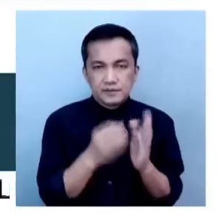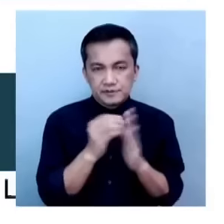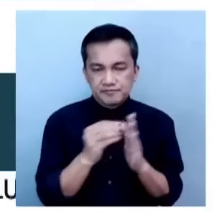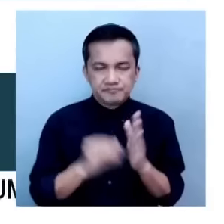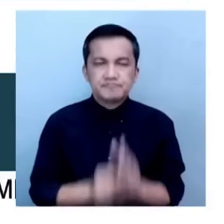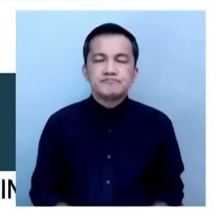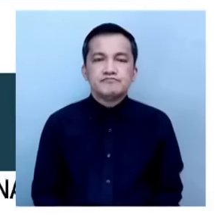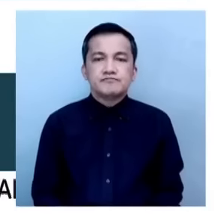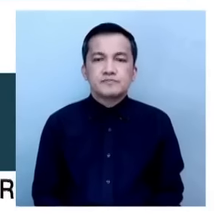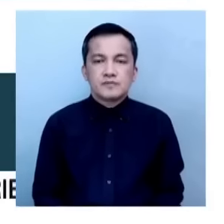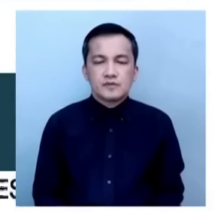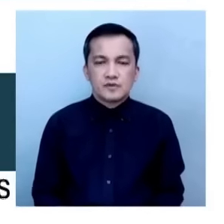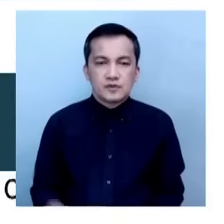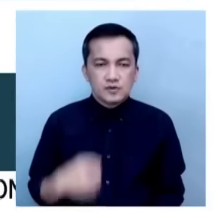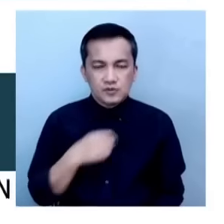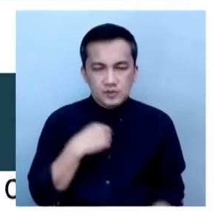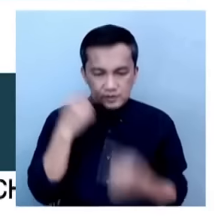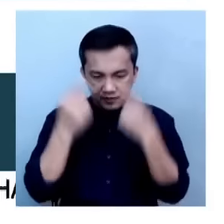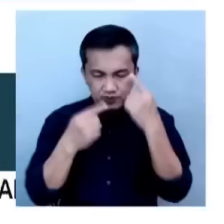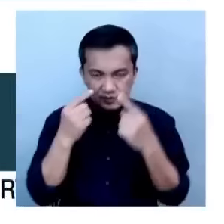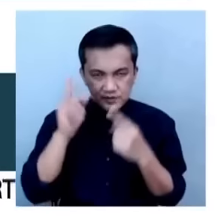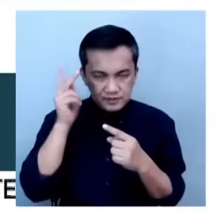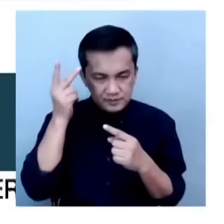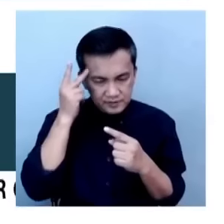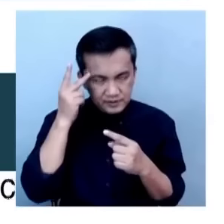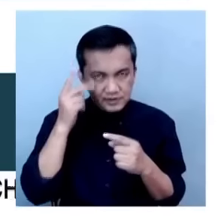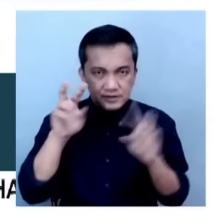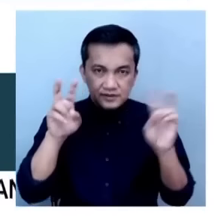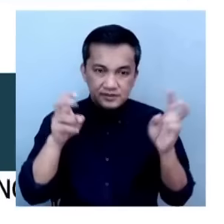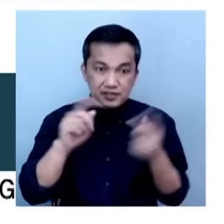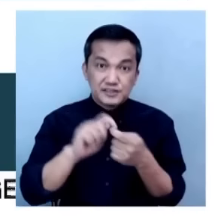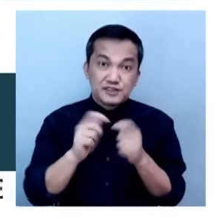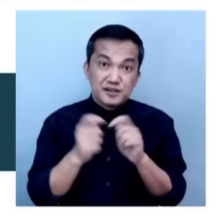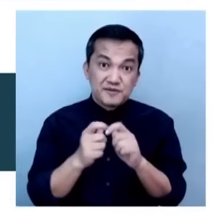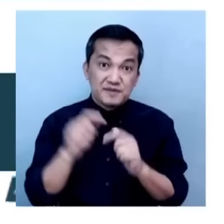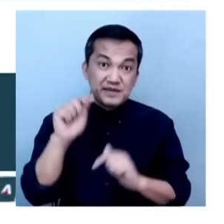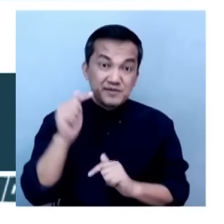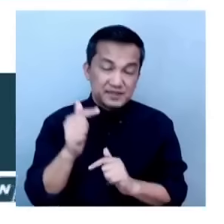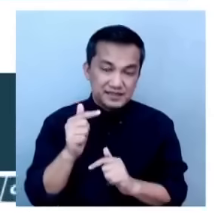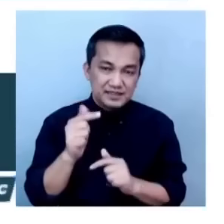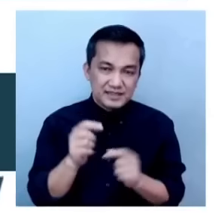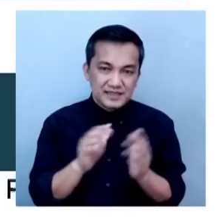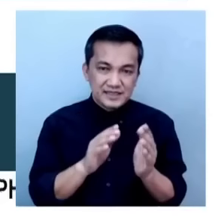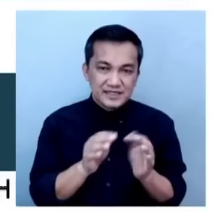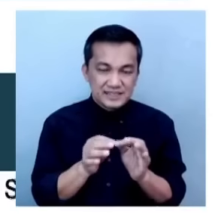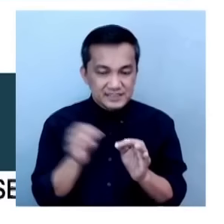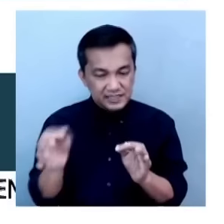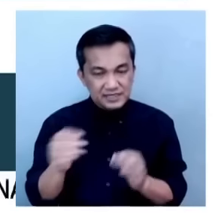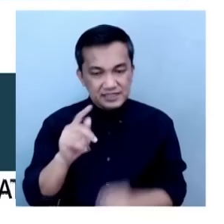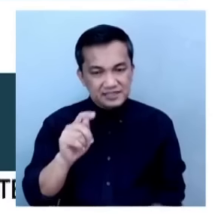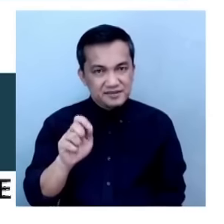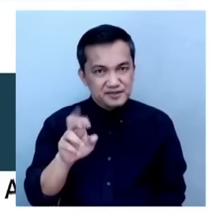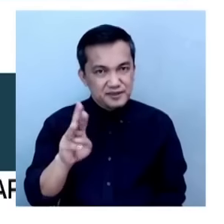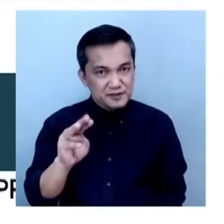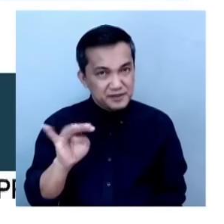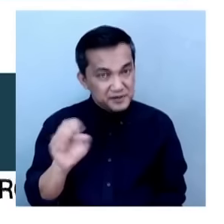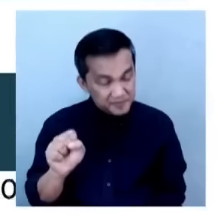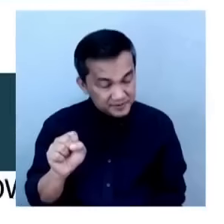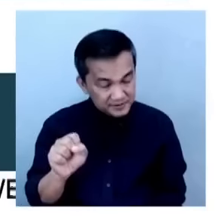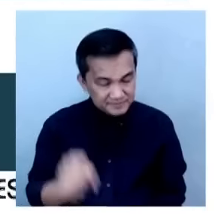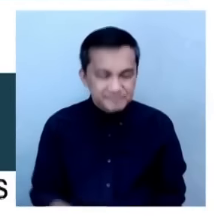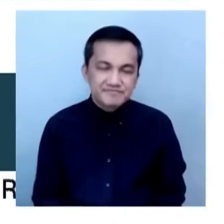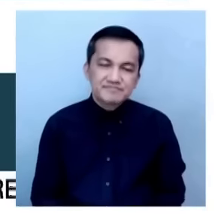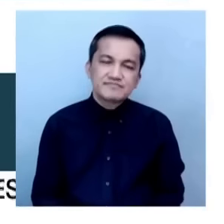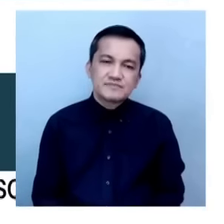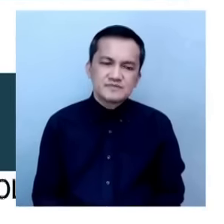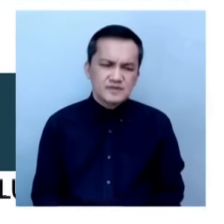are wary of the political provisions, lifting of term limits, extending the terms. So, pag